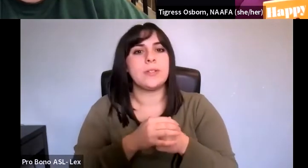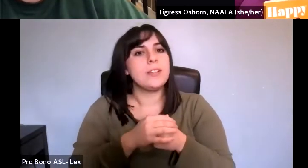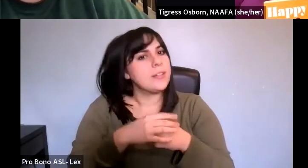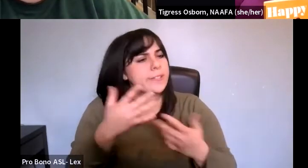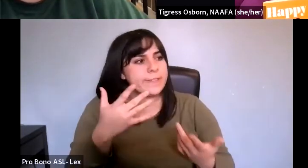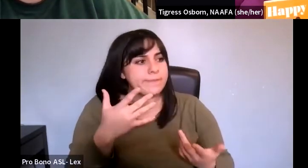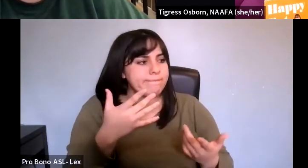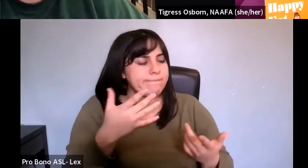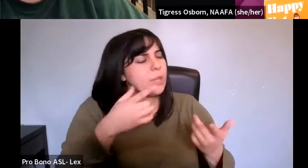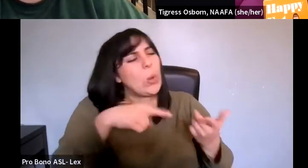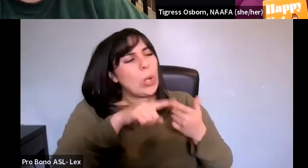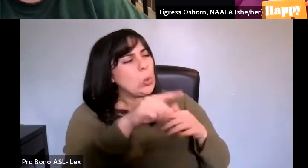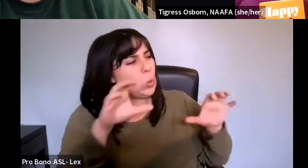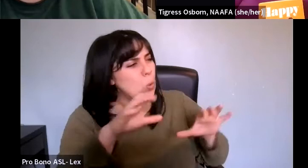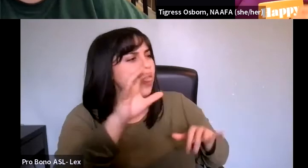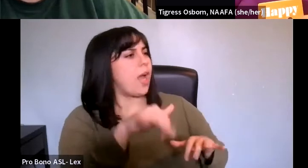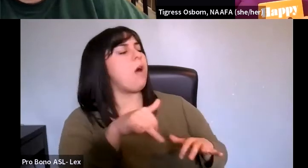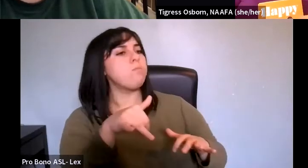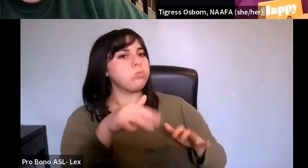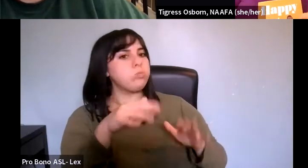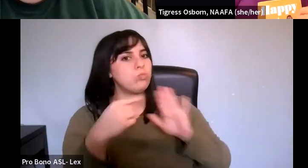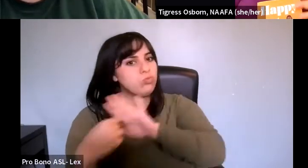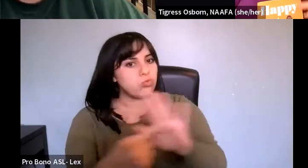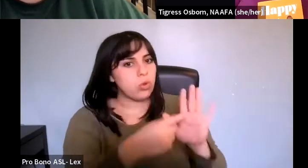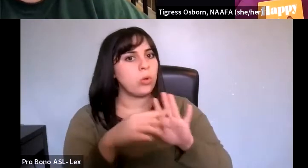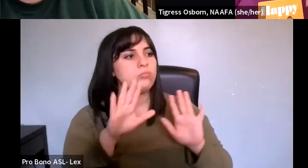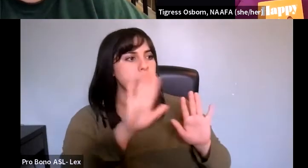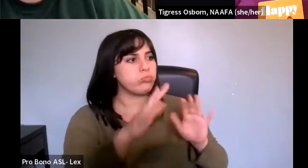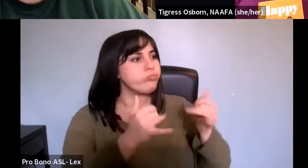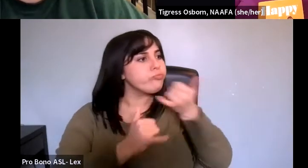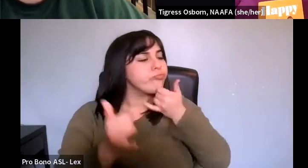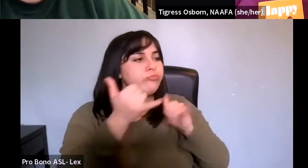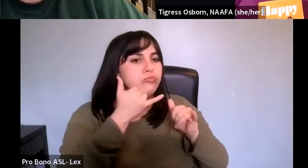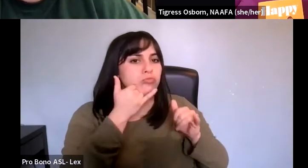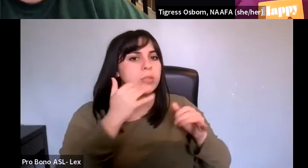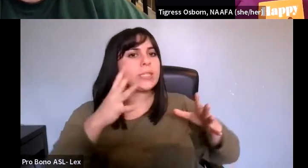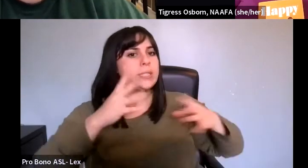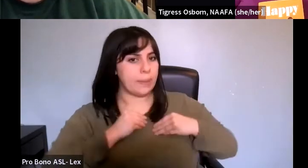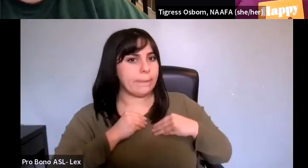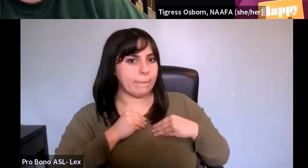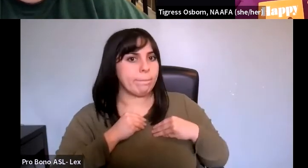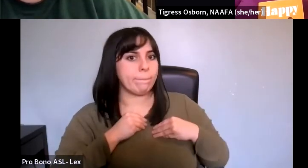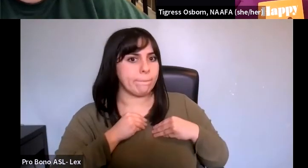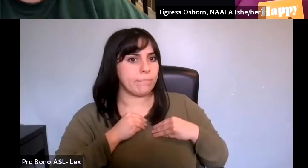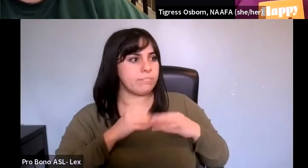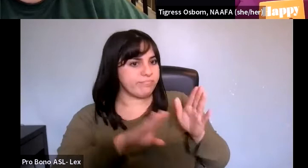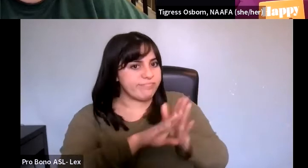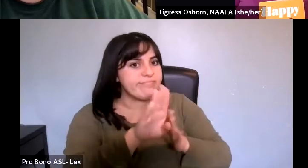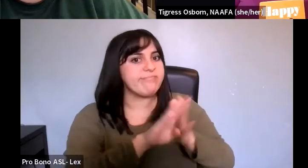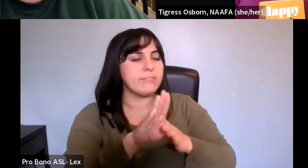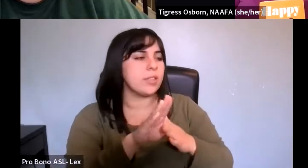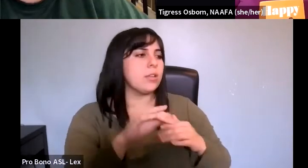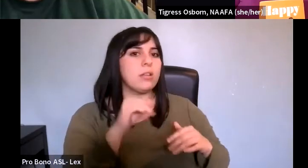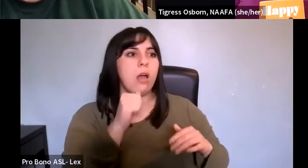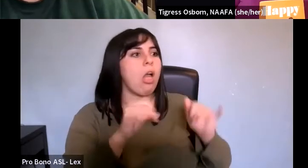that, that kind of example of making mistakes and still being in community with folks instead of making mistakes and then getting mad and leaving,